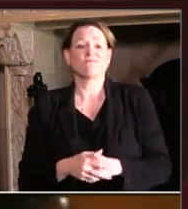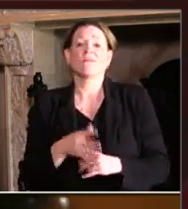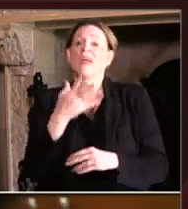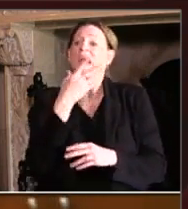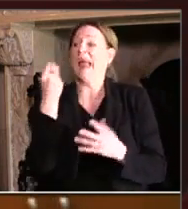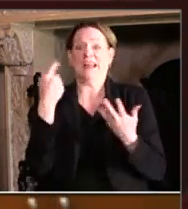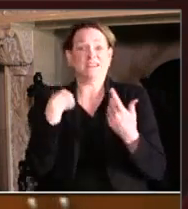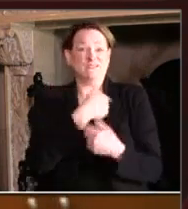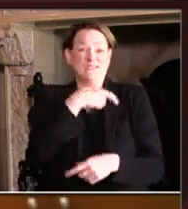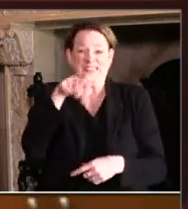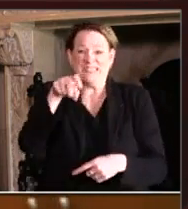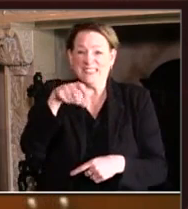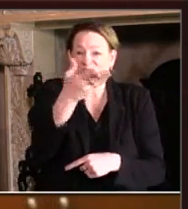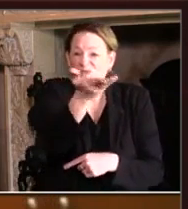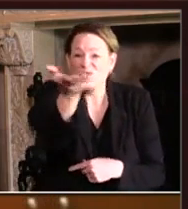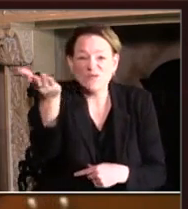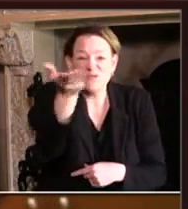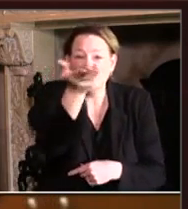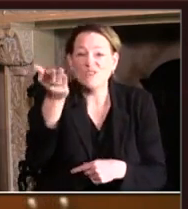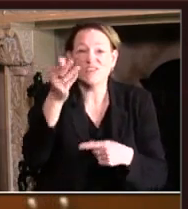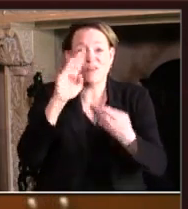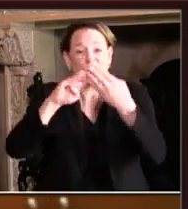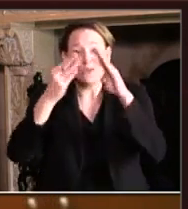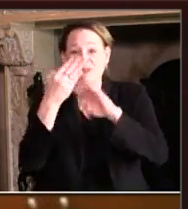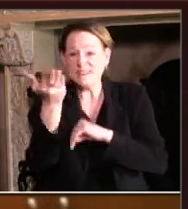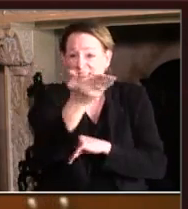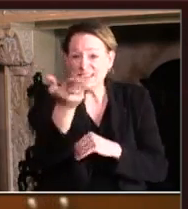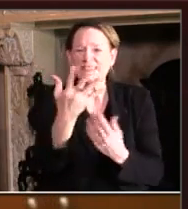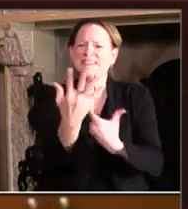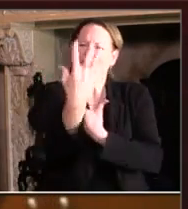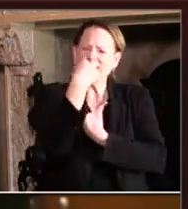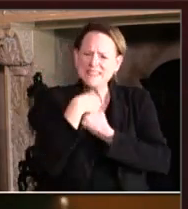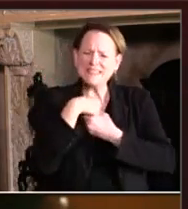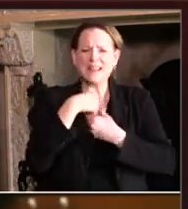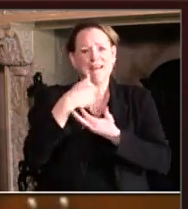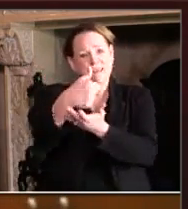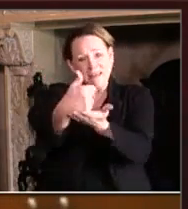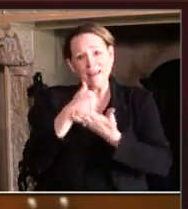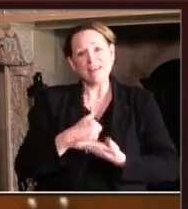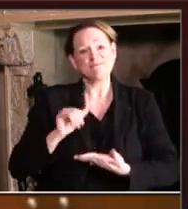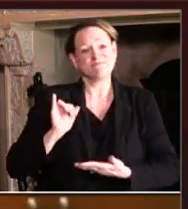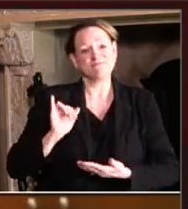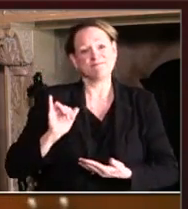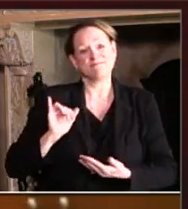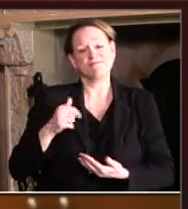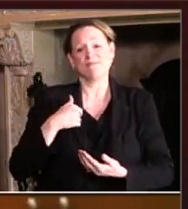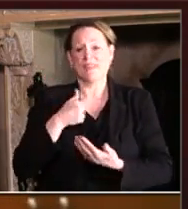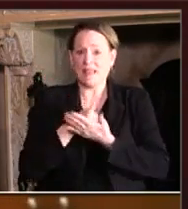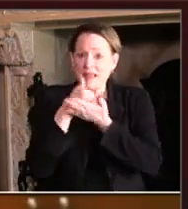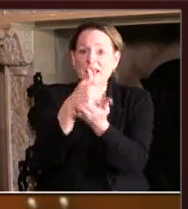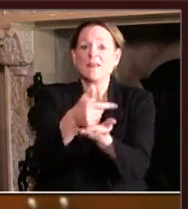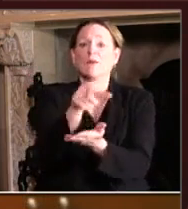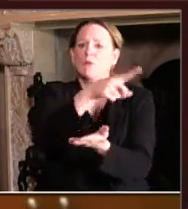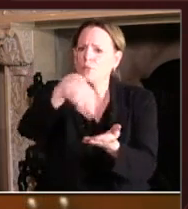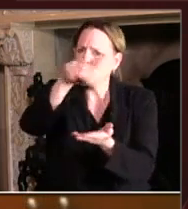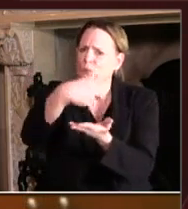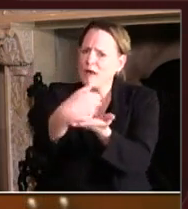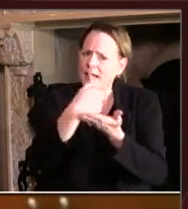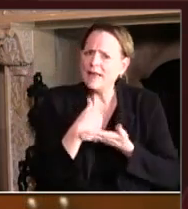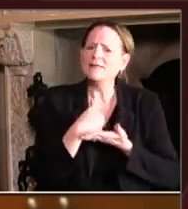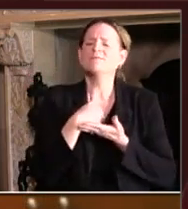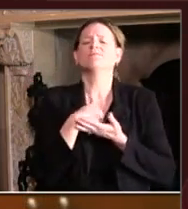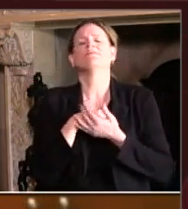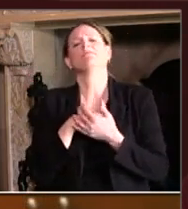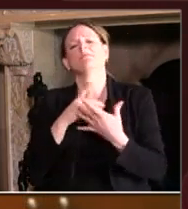knew and forfeit the public health gains that we have seen when safer at home orders were in place.